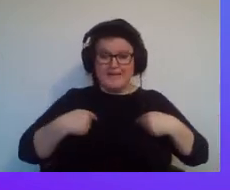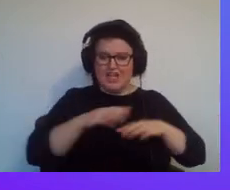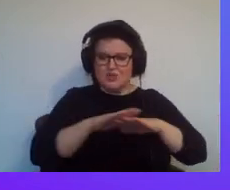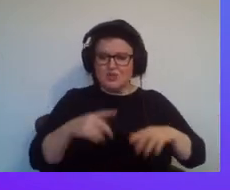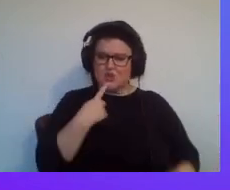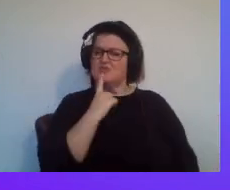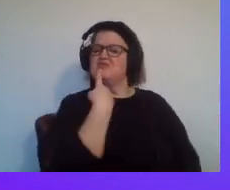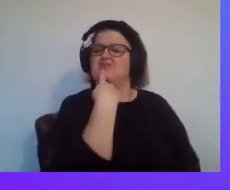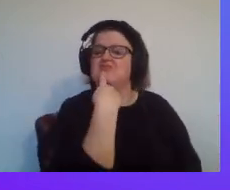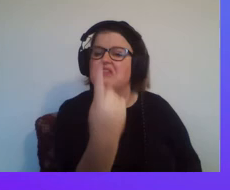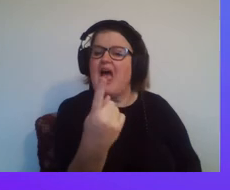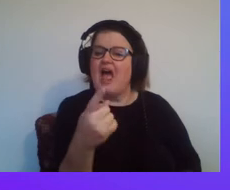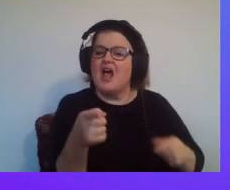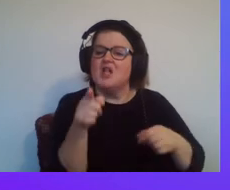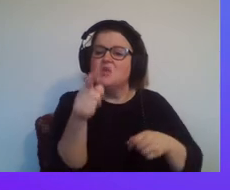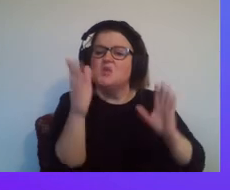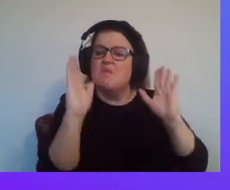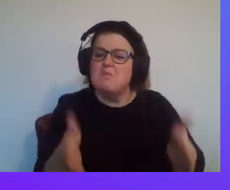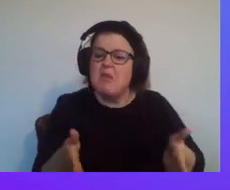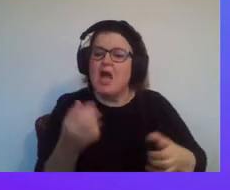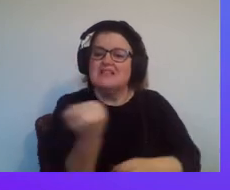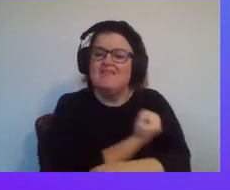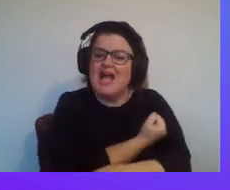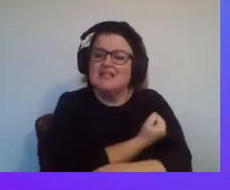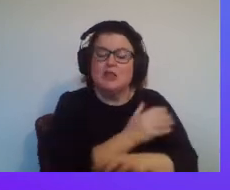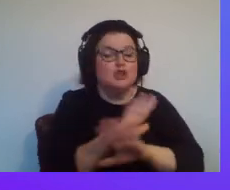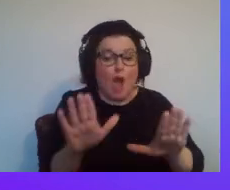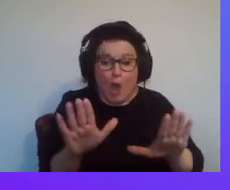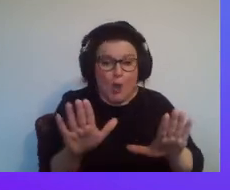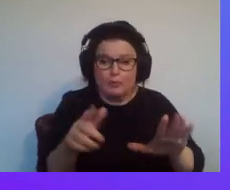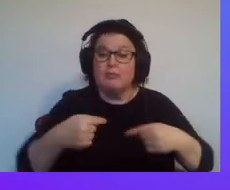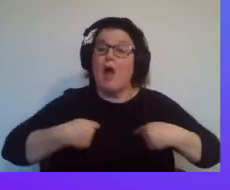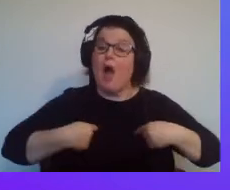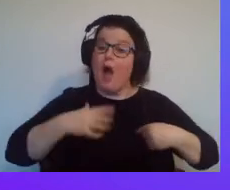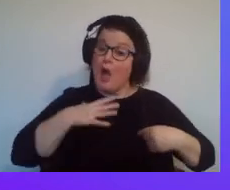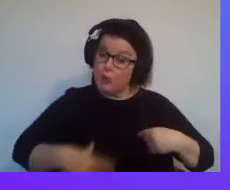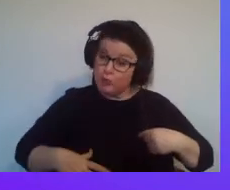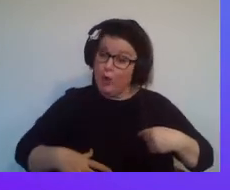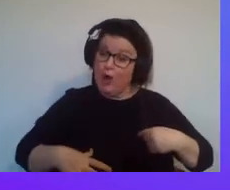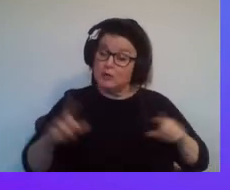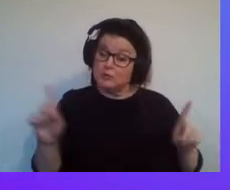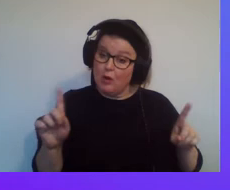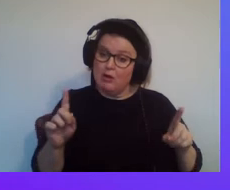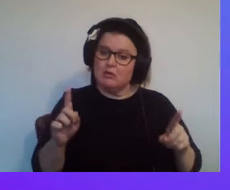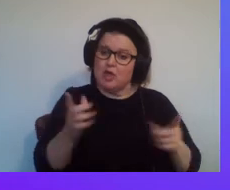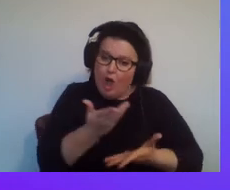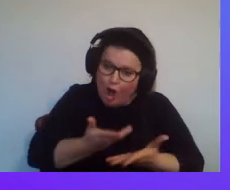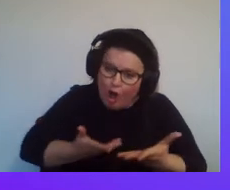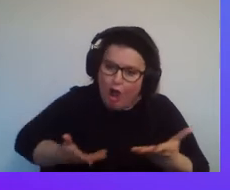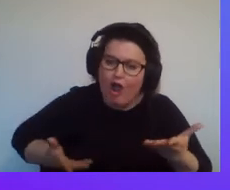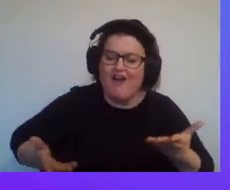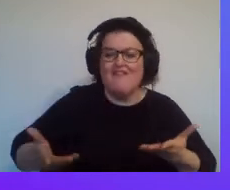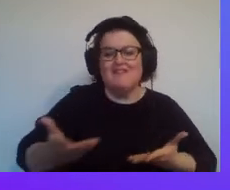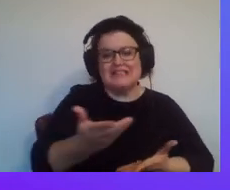listen, let's have the conversation. Right. Let's have the conversation, because otherwise we'll be sitting in